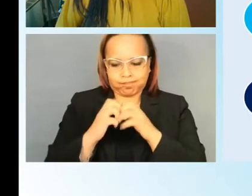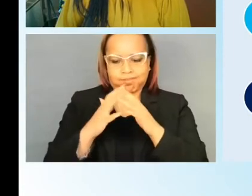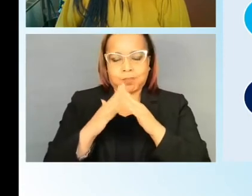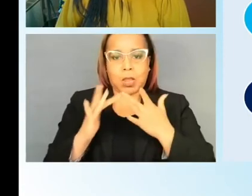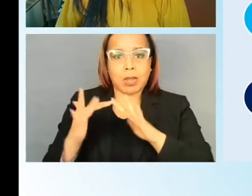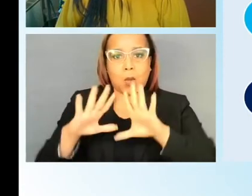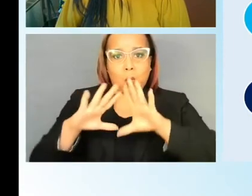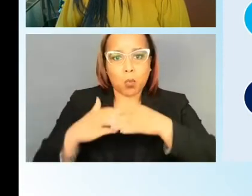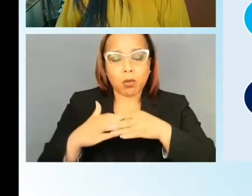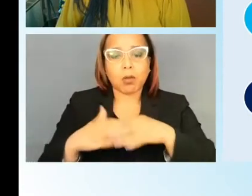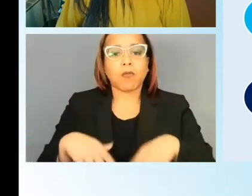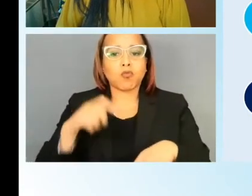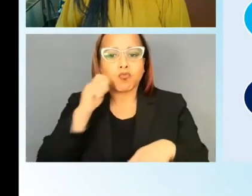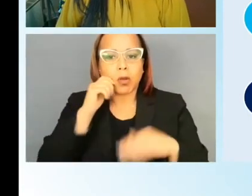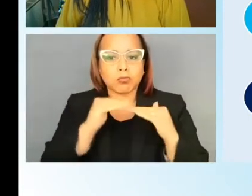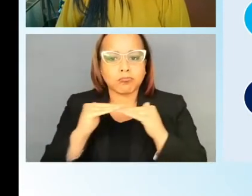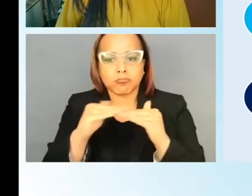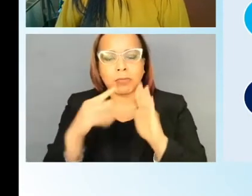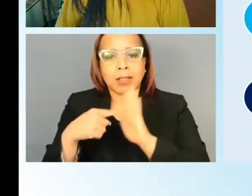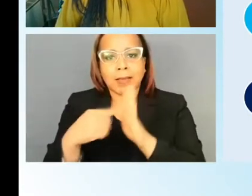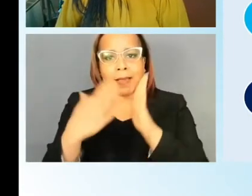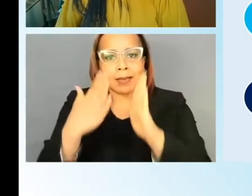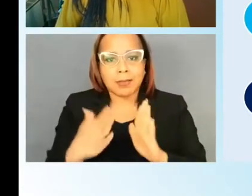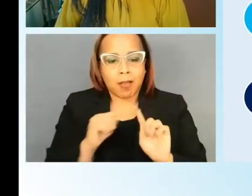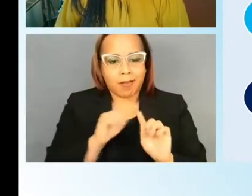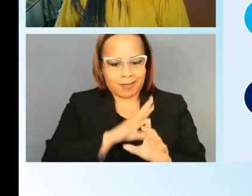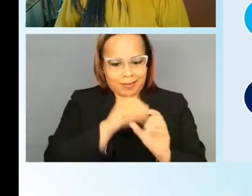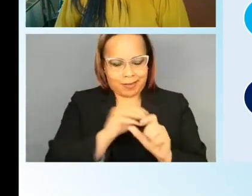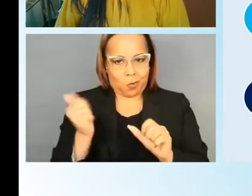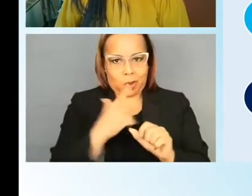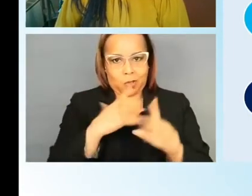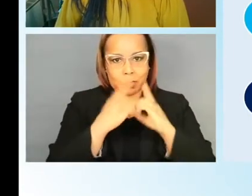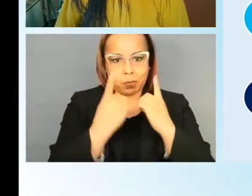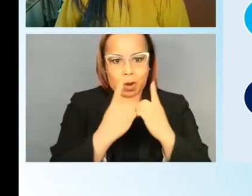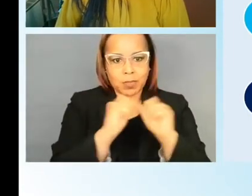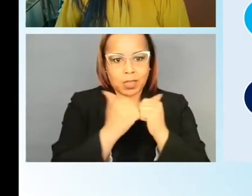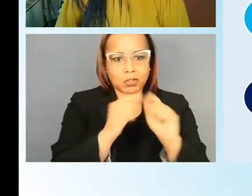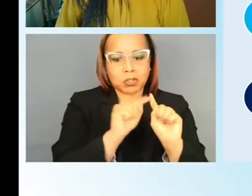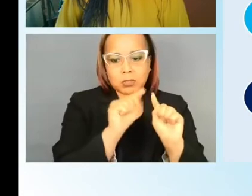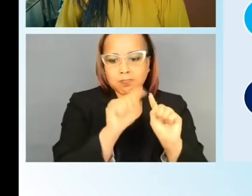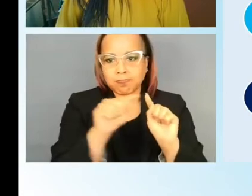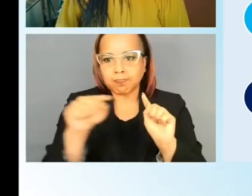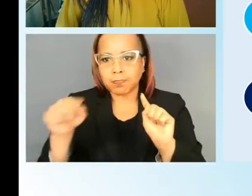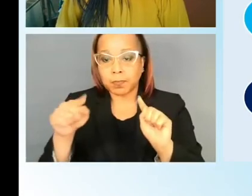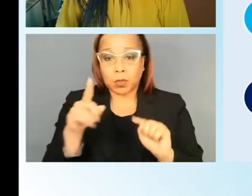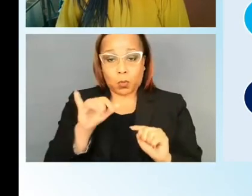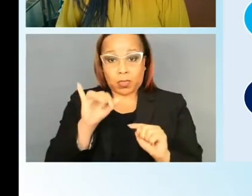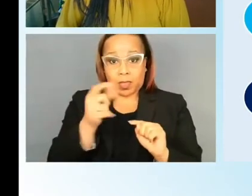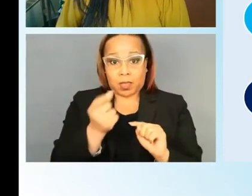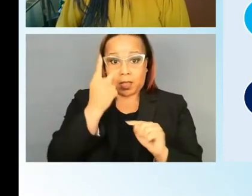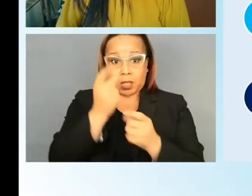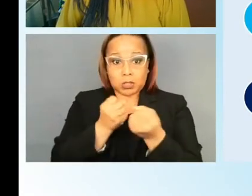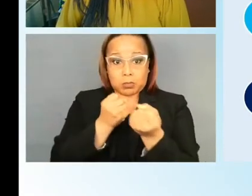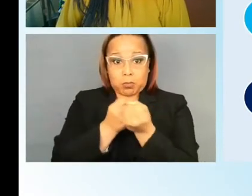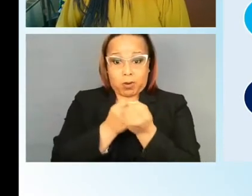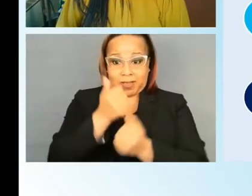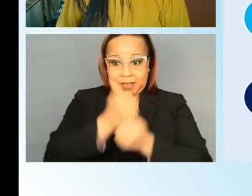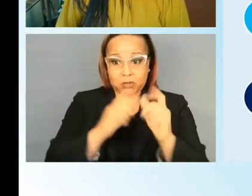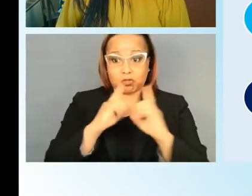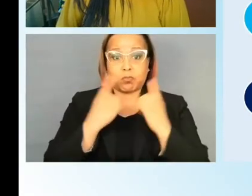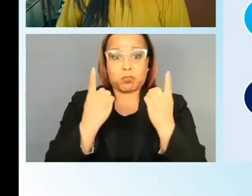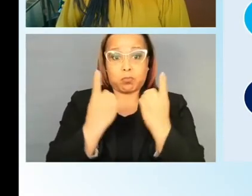equity liaisons across all our departments and agencies. And with that, supporting each department to